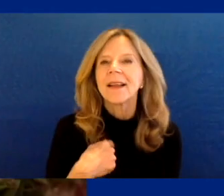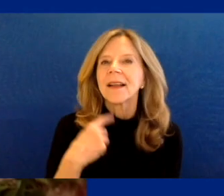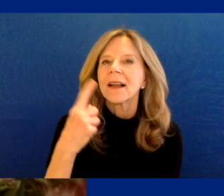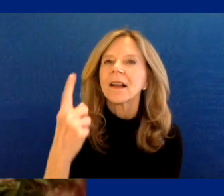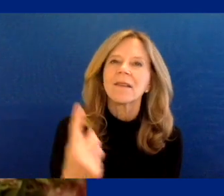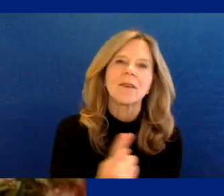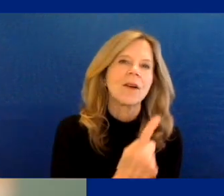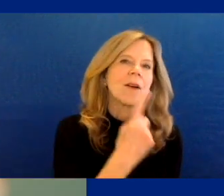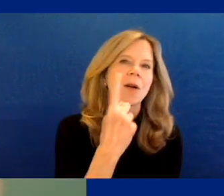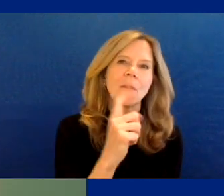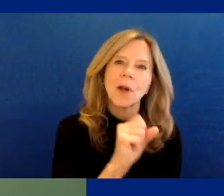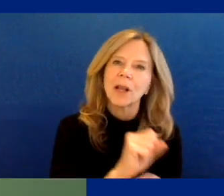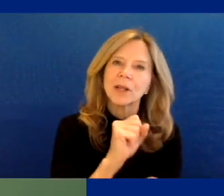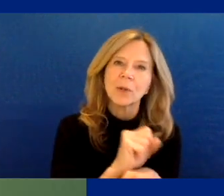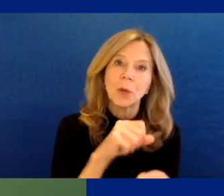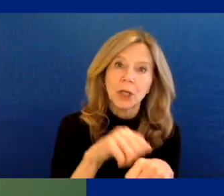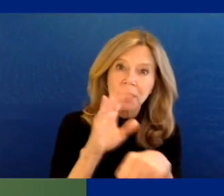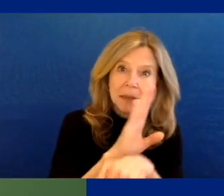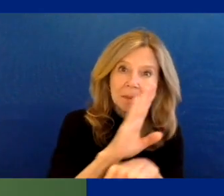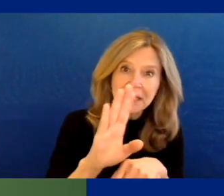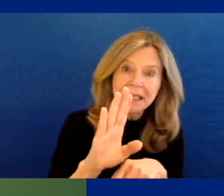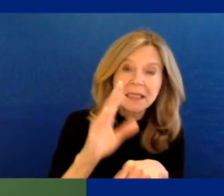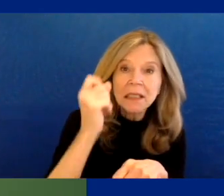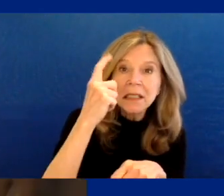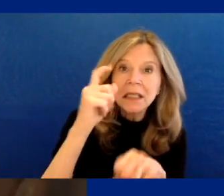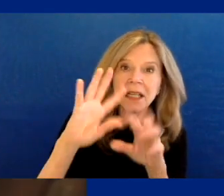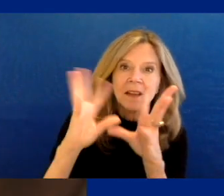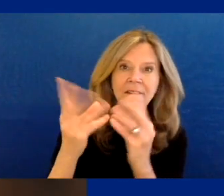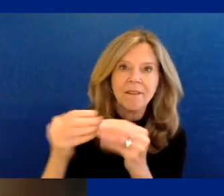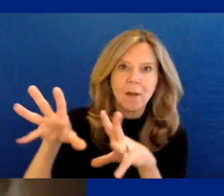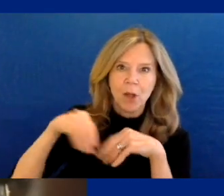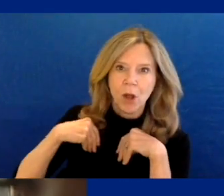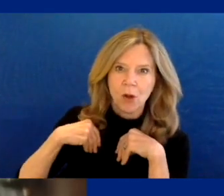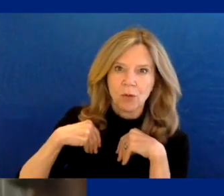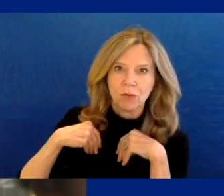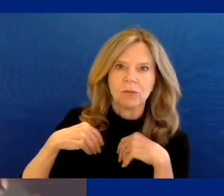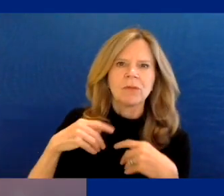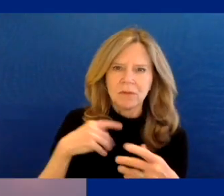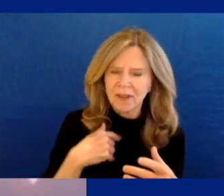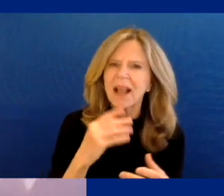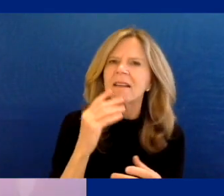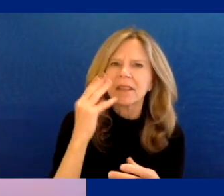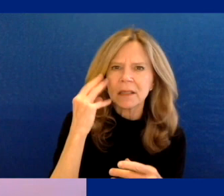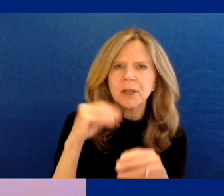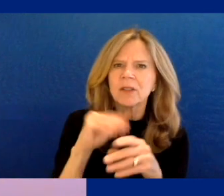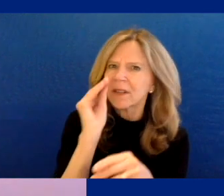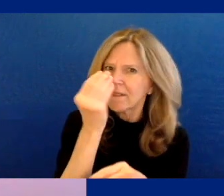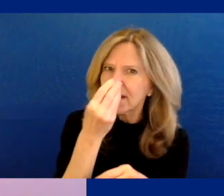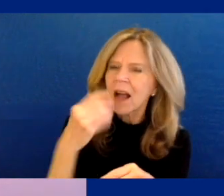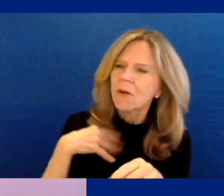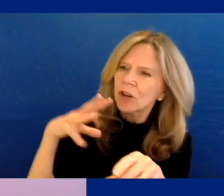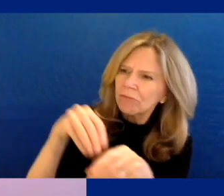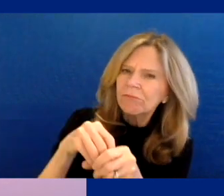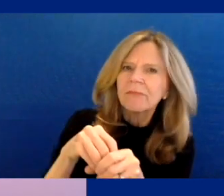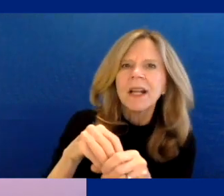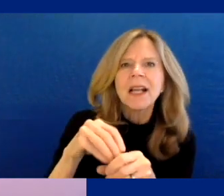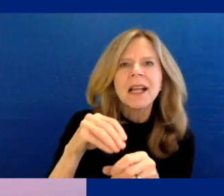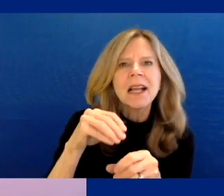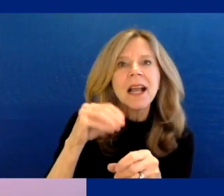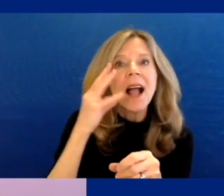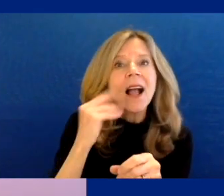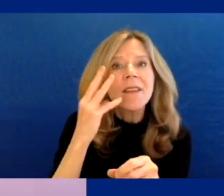I've always worked in family-owned business. Most flower shops, if not all flower shops, are family-owned. So having that experience